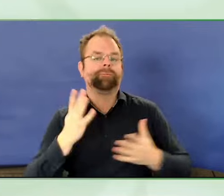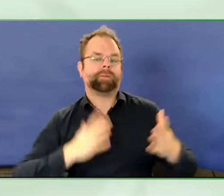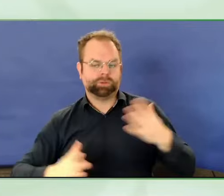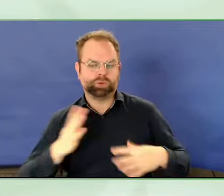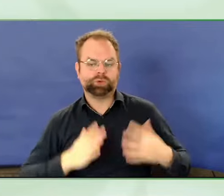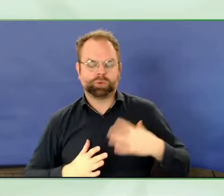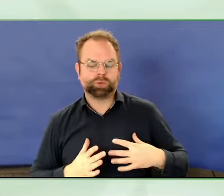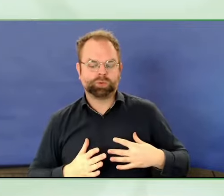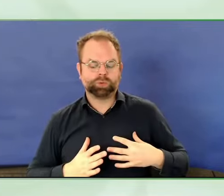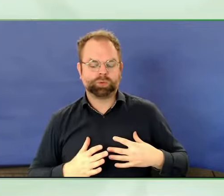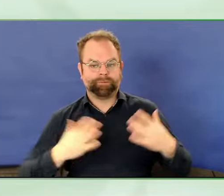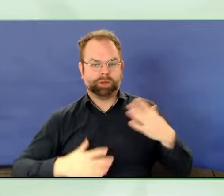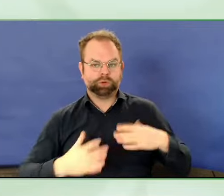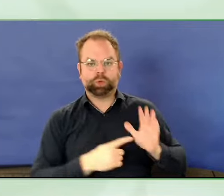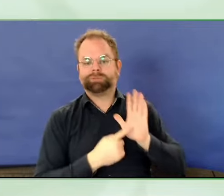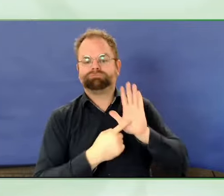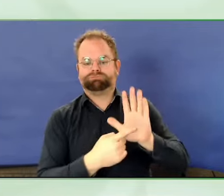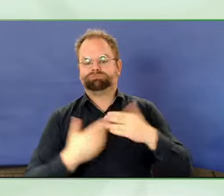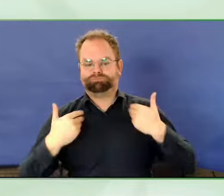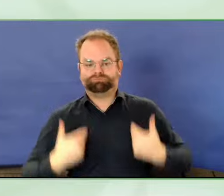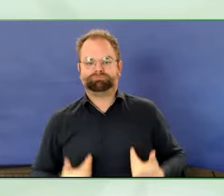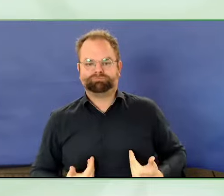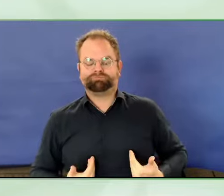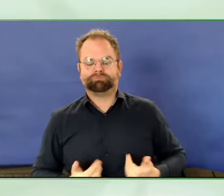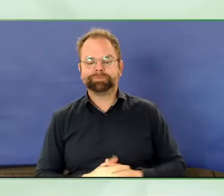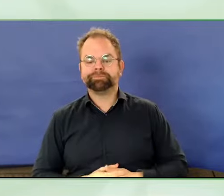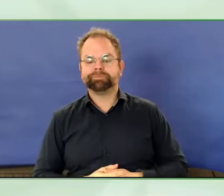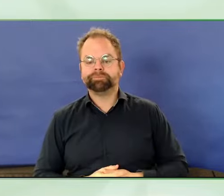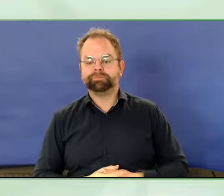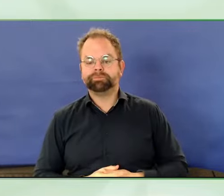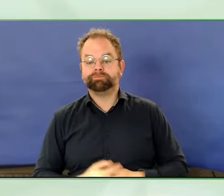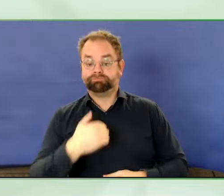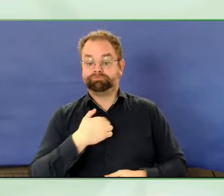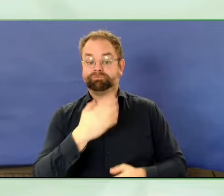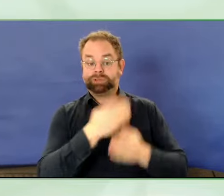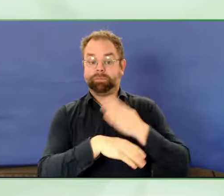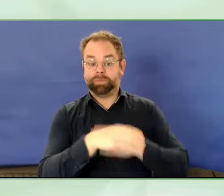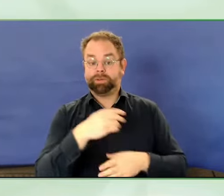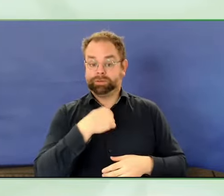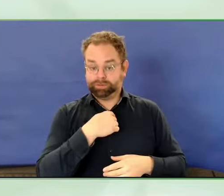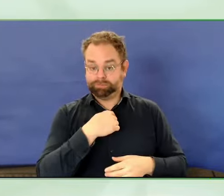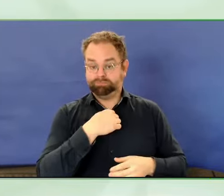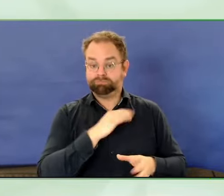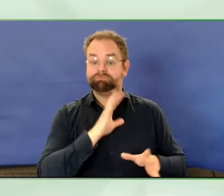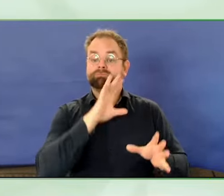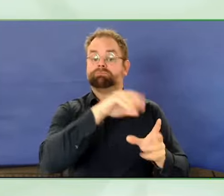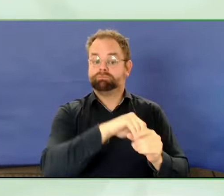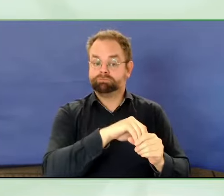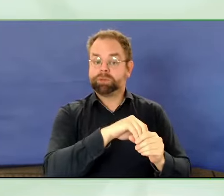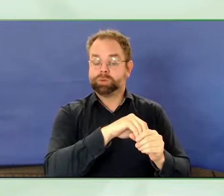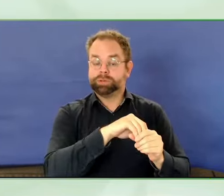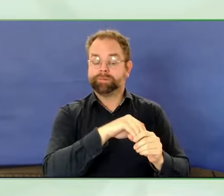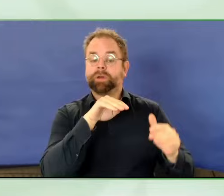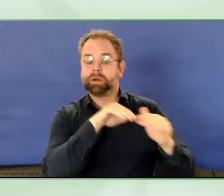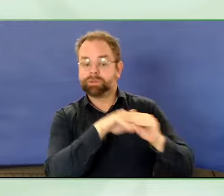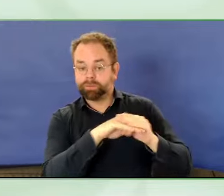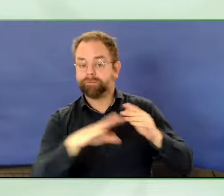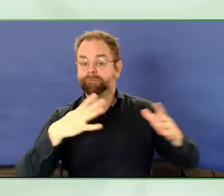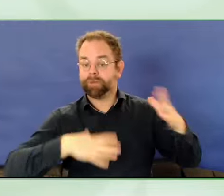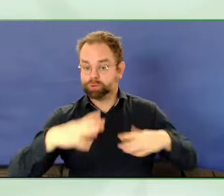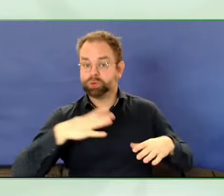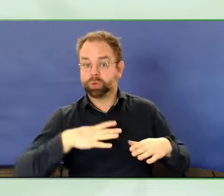identity. And when fashion becomes accessible to all, it develops a sense of belonging and confidence in the